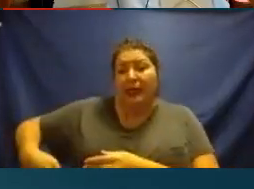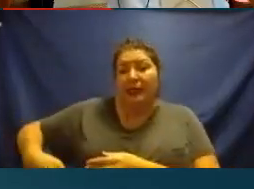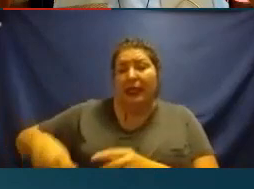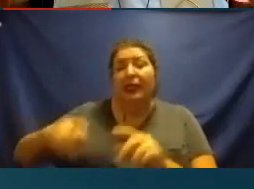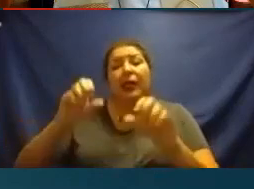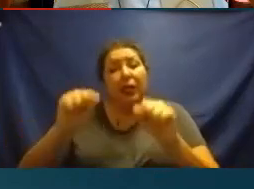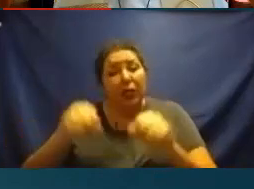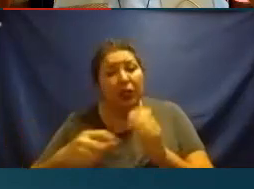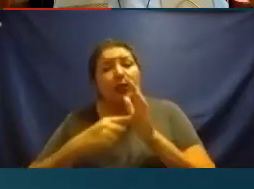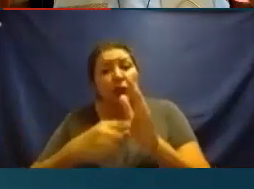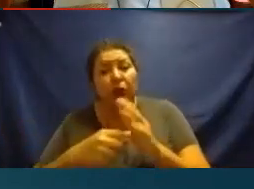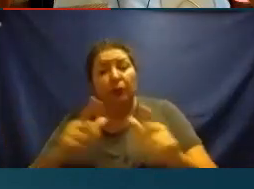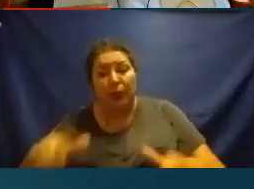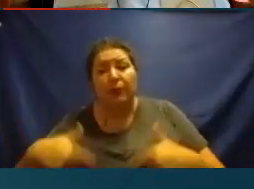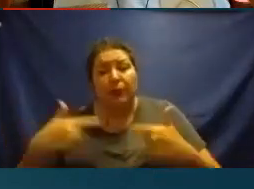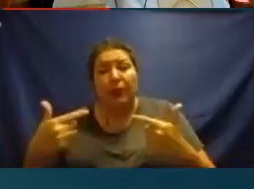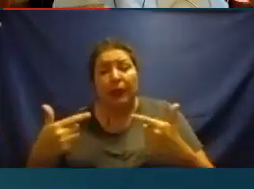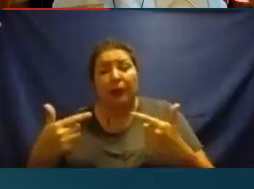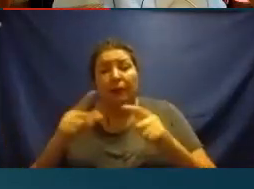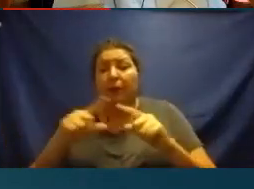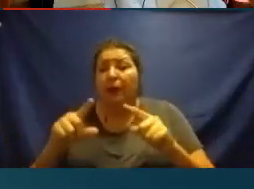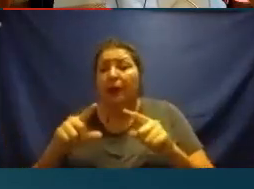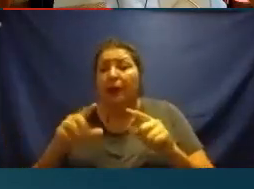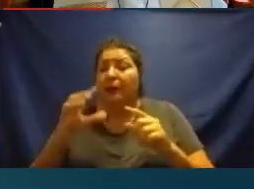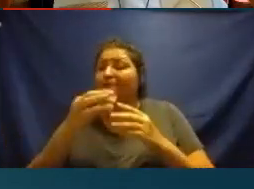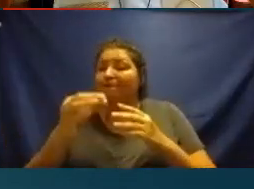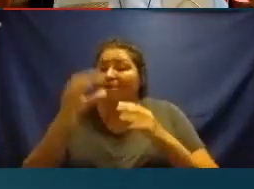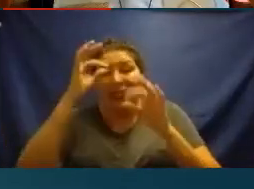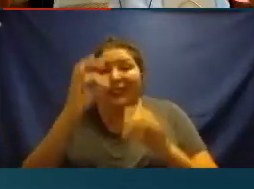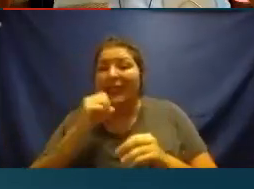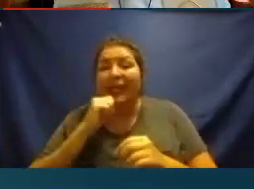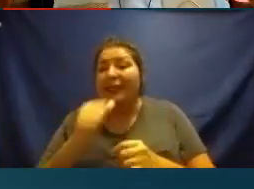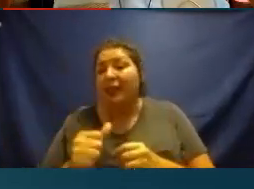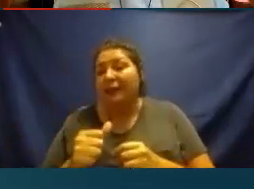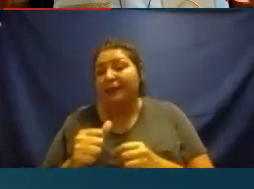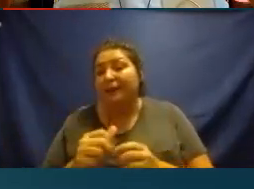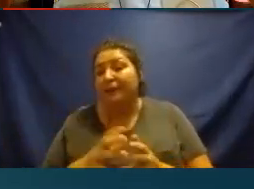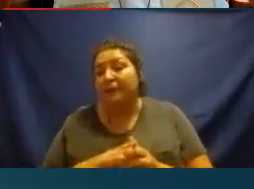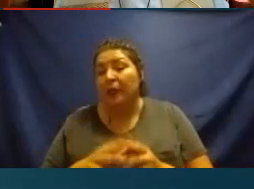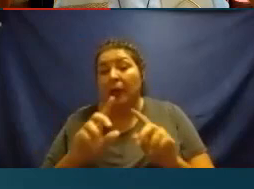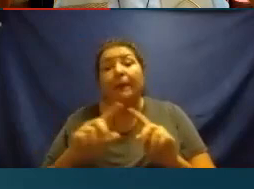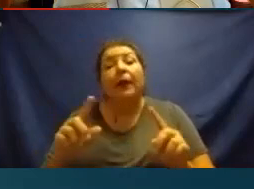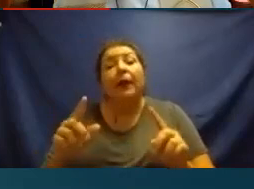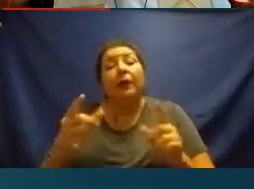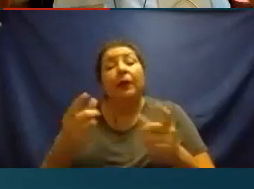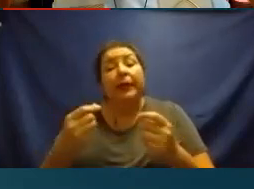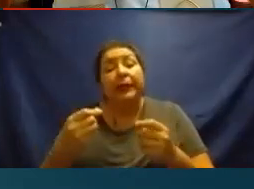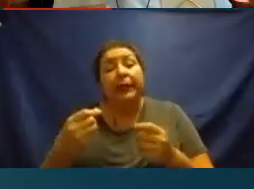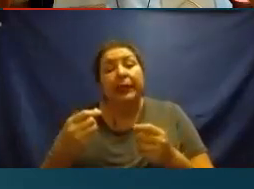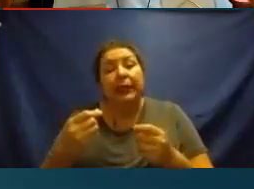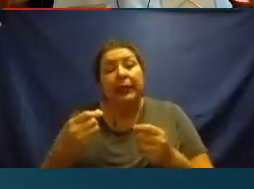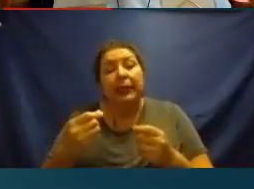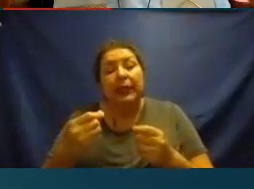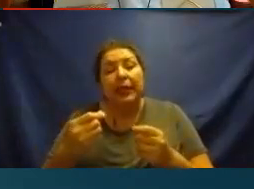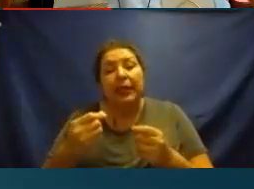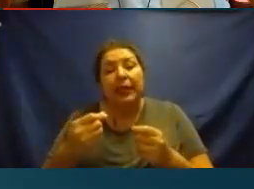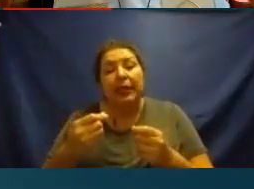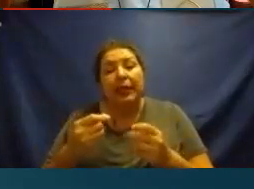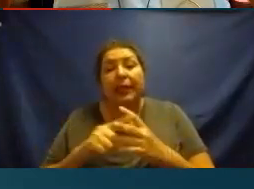alive, but instead he chose not to. Instead, he began a very intense Bible